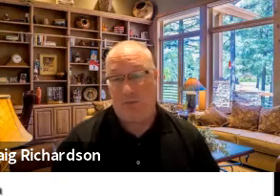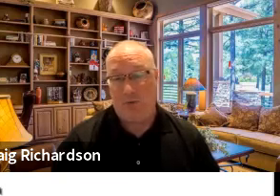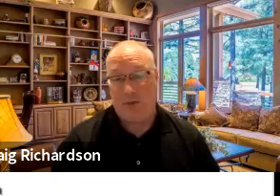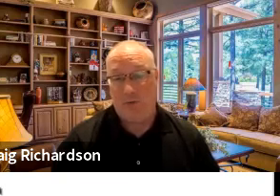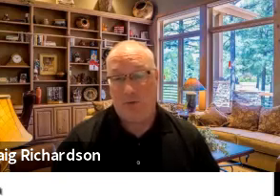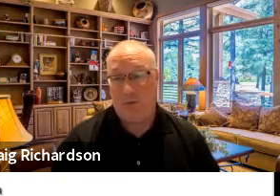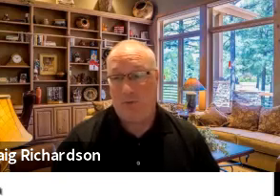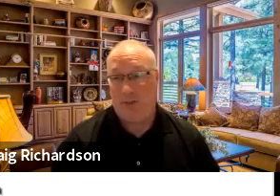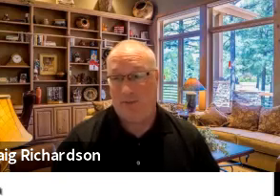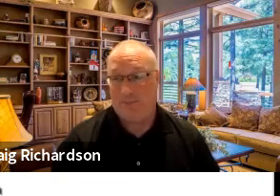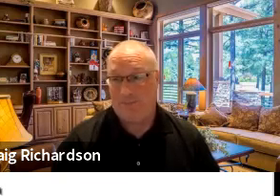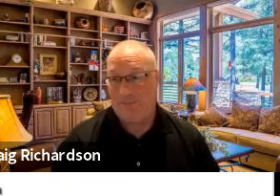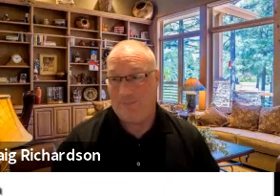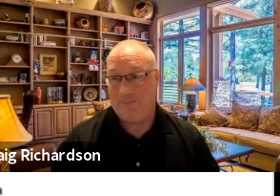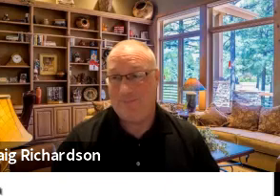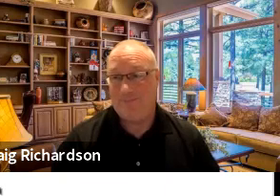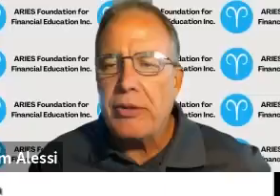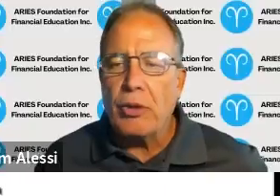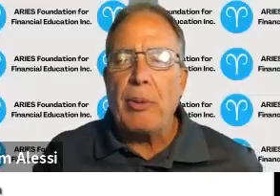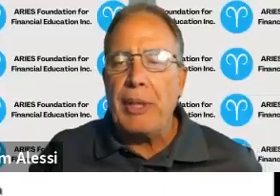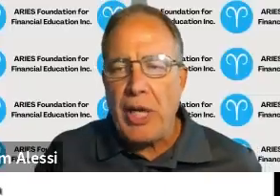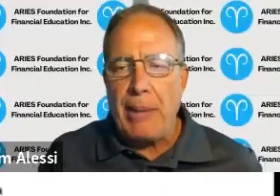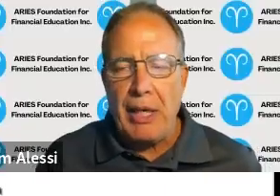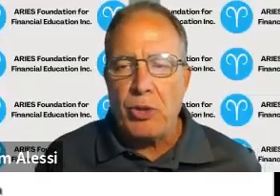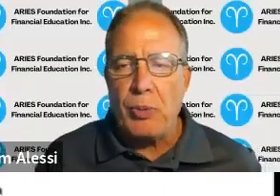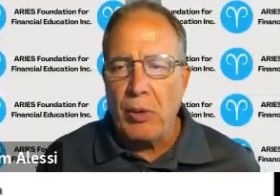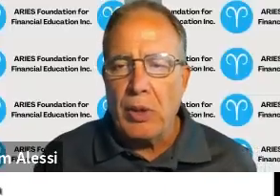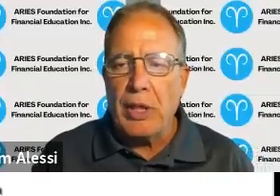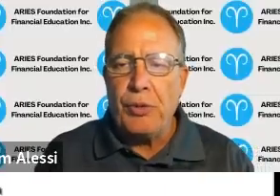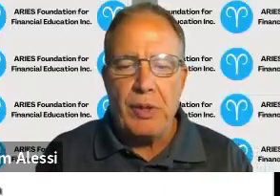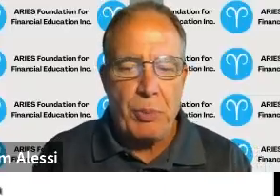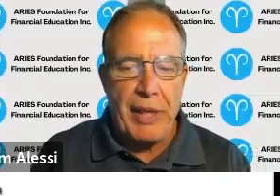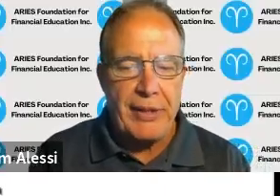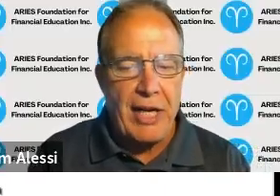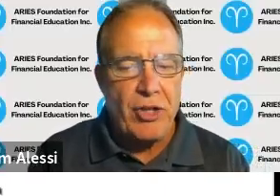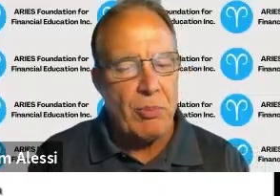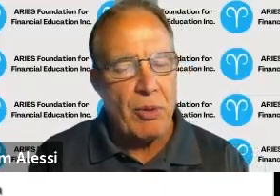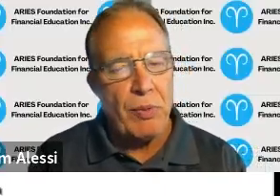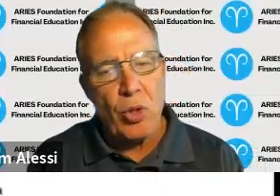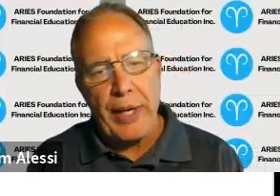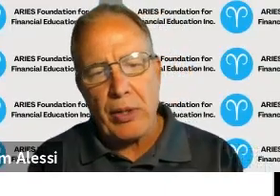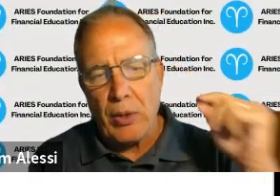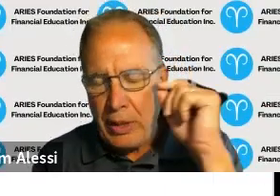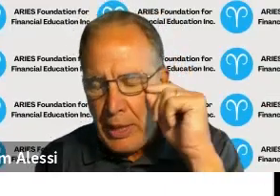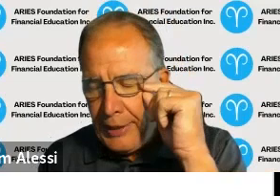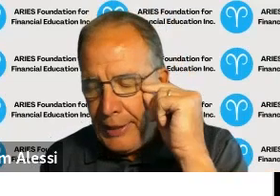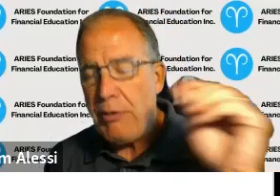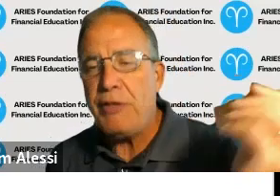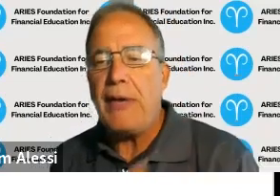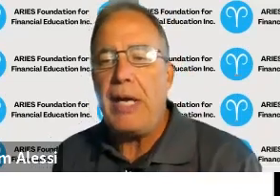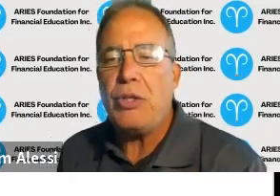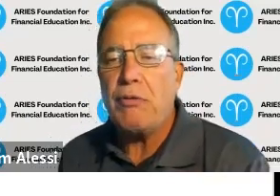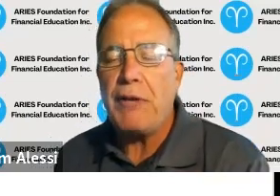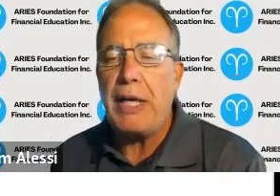have a brighter future with their money. Tremendous. And Craig will be chiming in as we go along through this presentation. But real quick on the